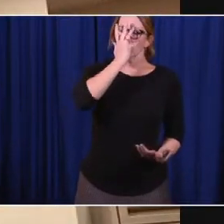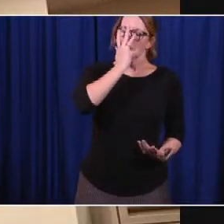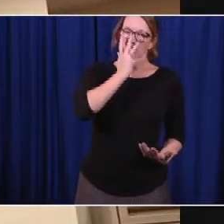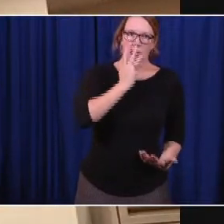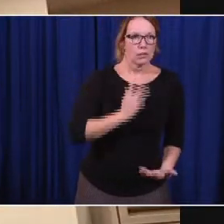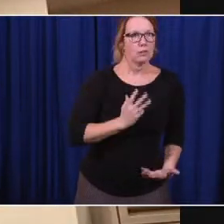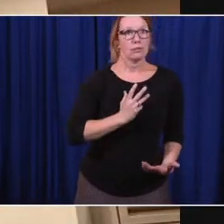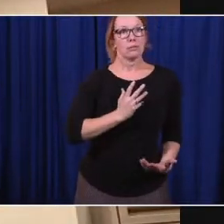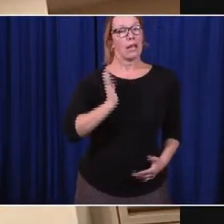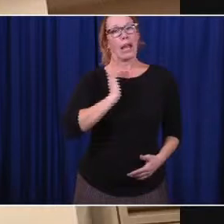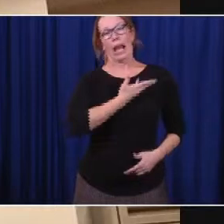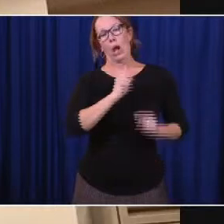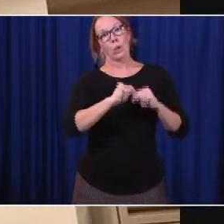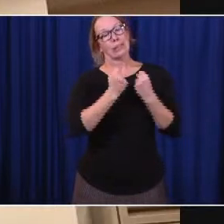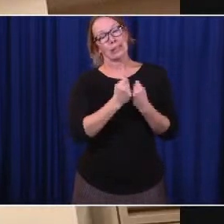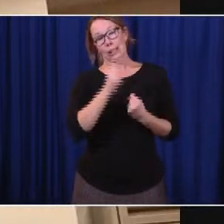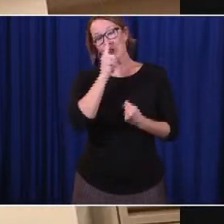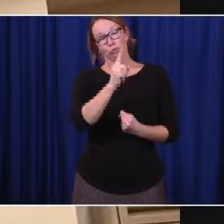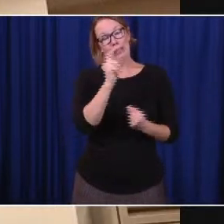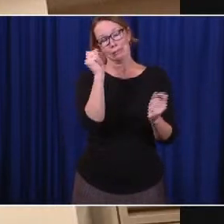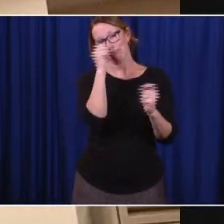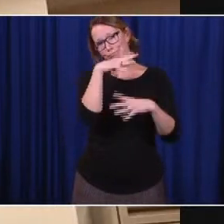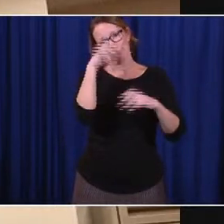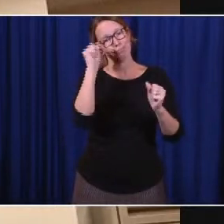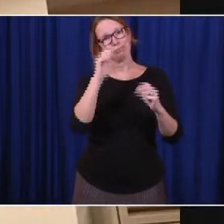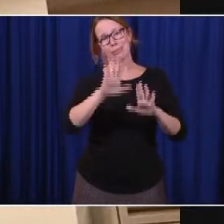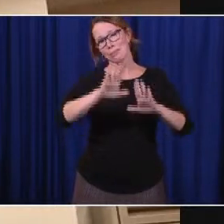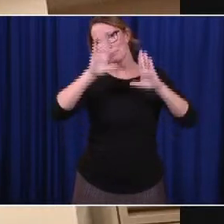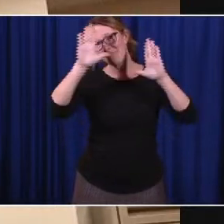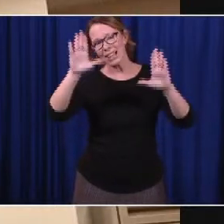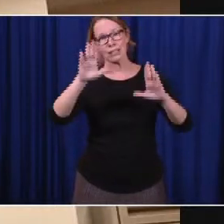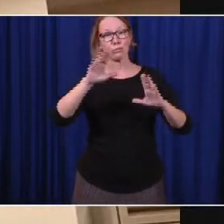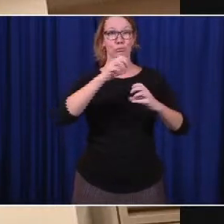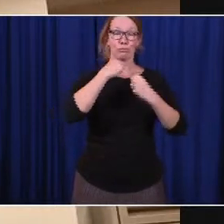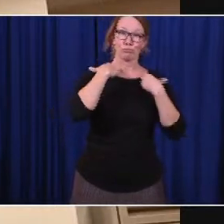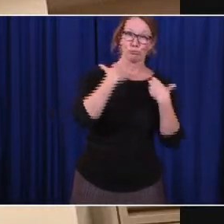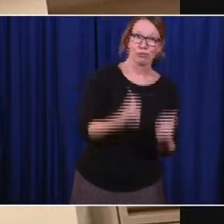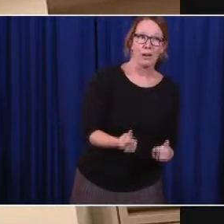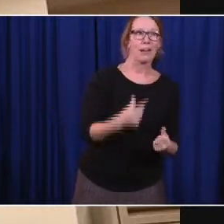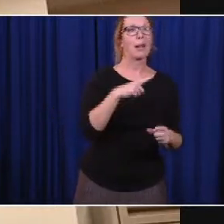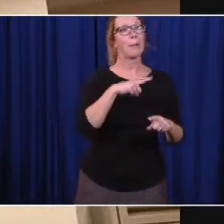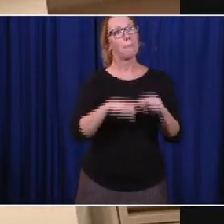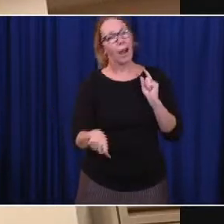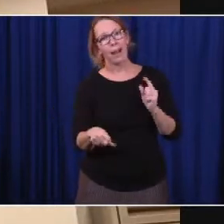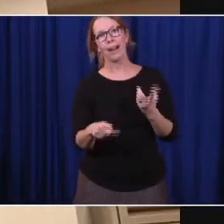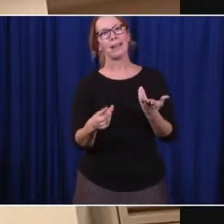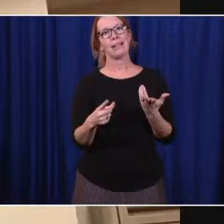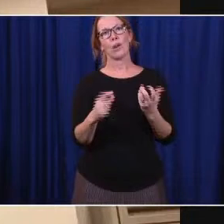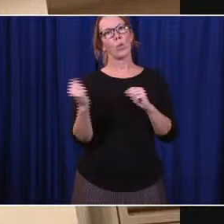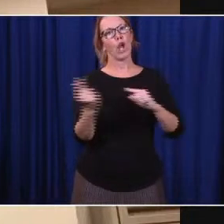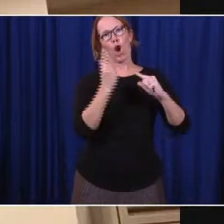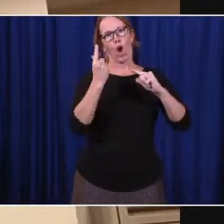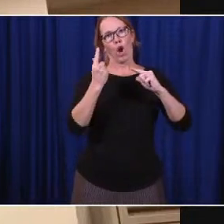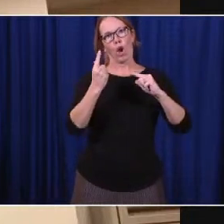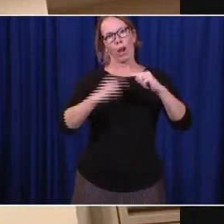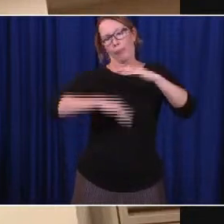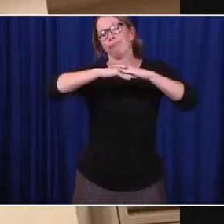Our team is amazing. Our team is strong, but everybody is only so strong for so long.